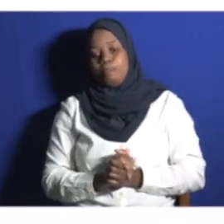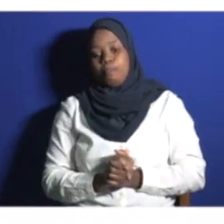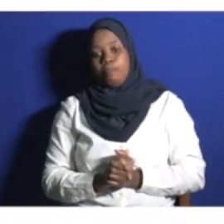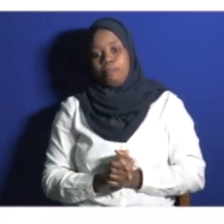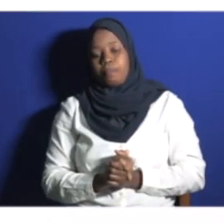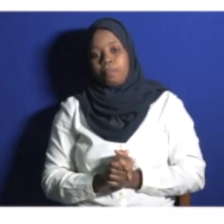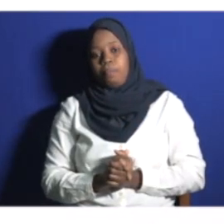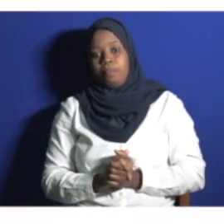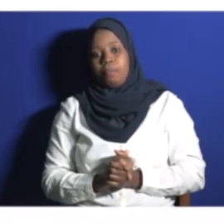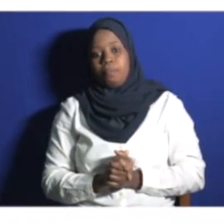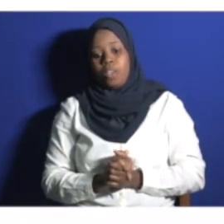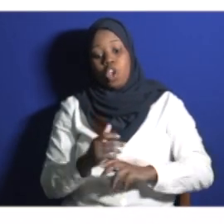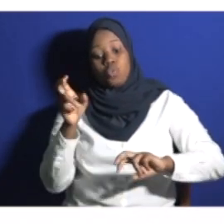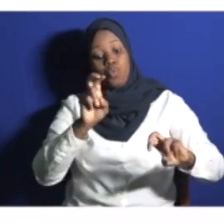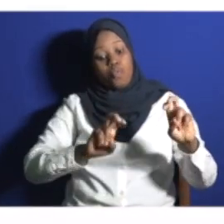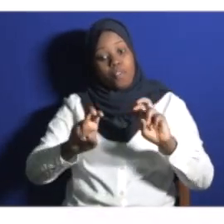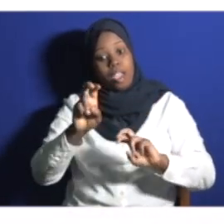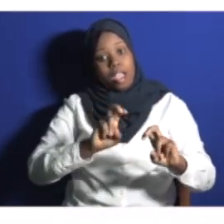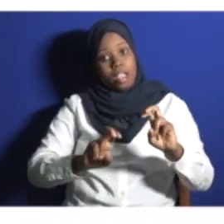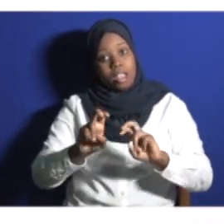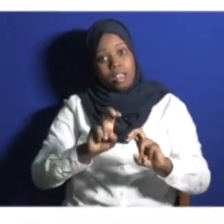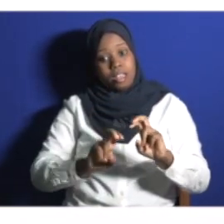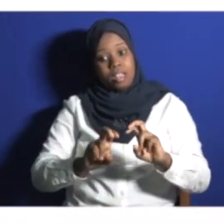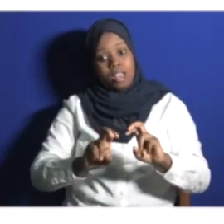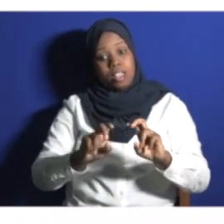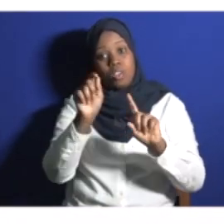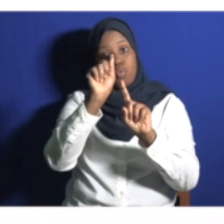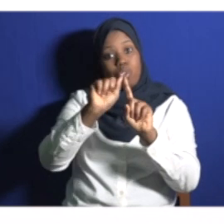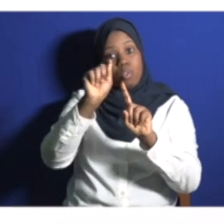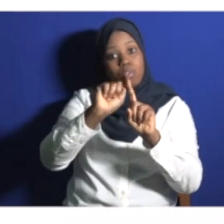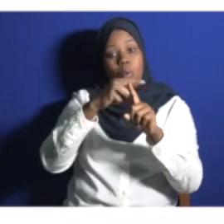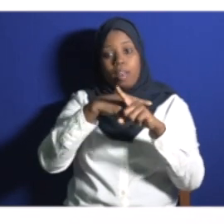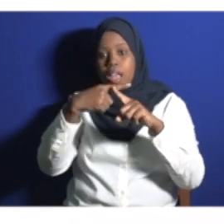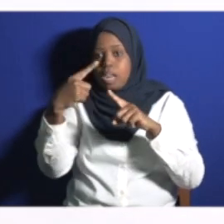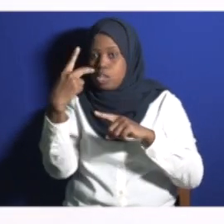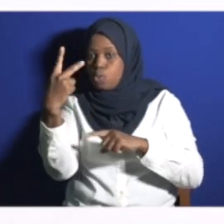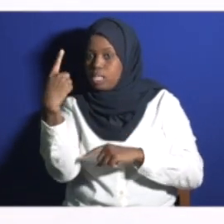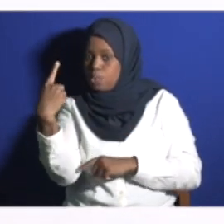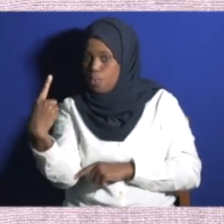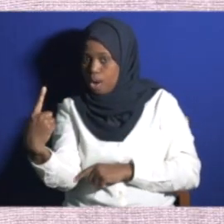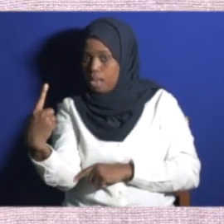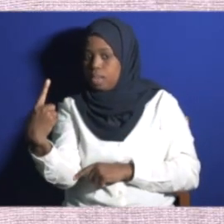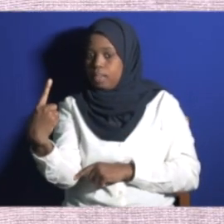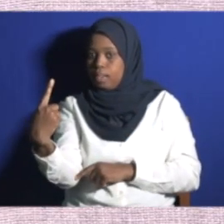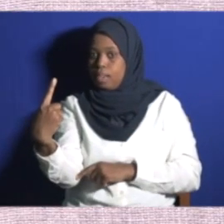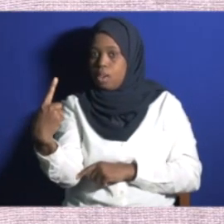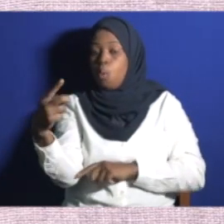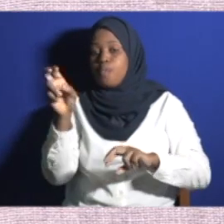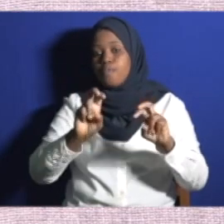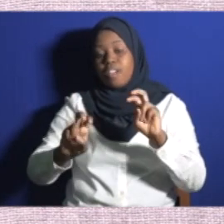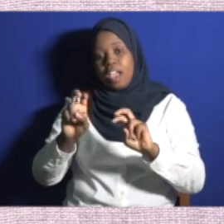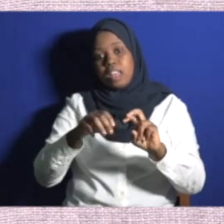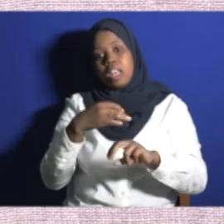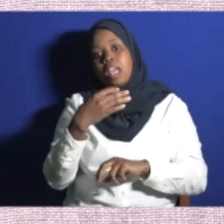To find the square root of 121, we find the number which can